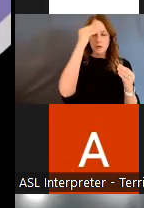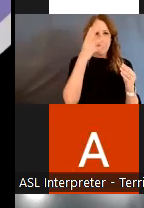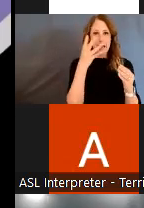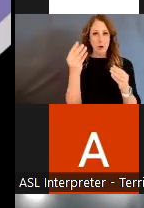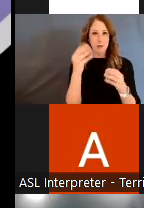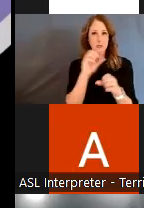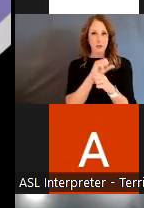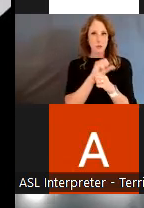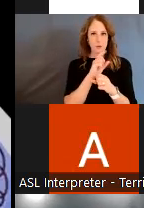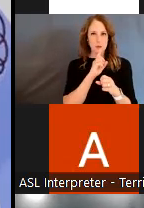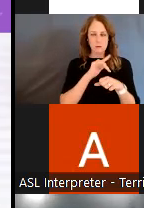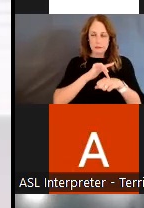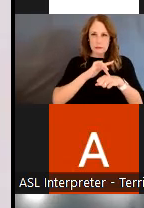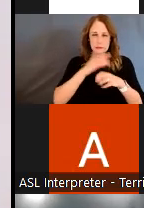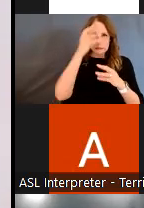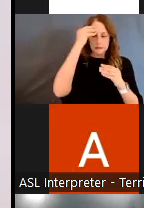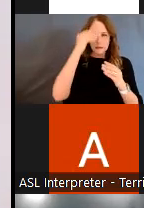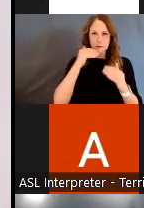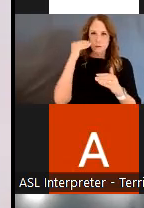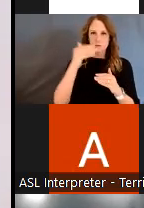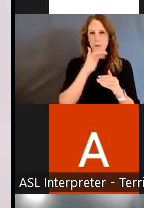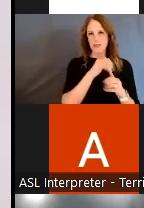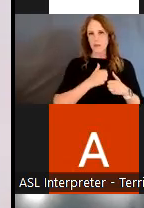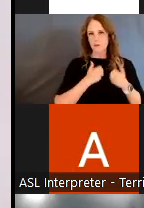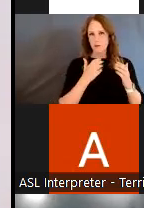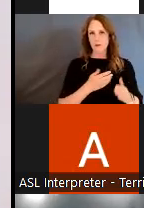workplace. Next slide.